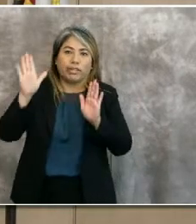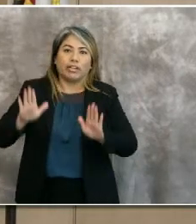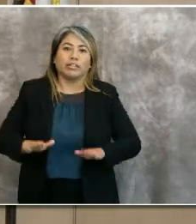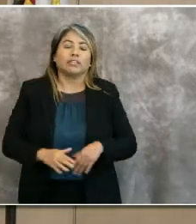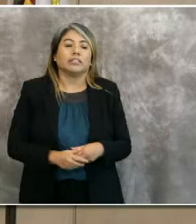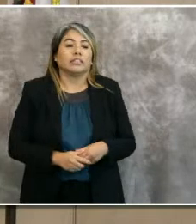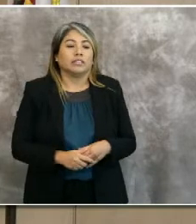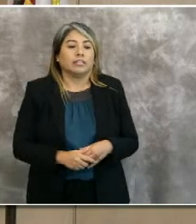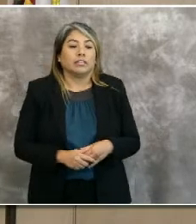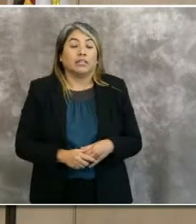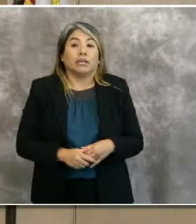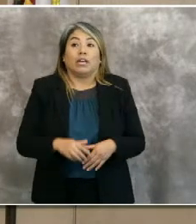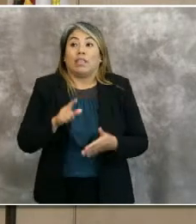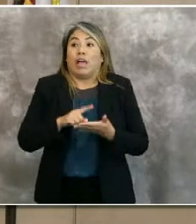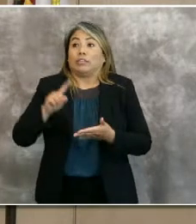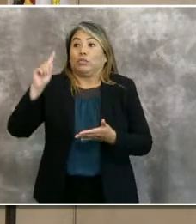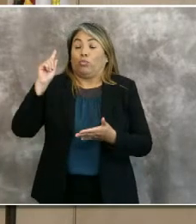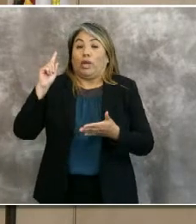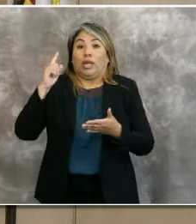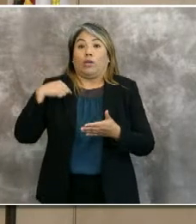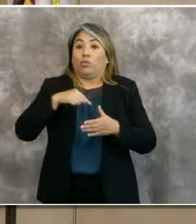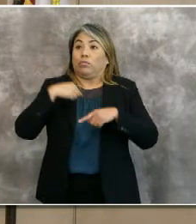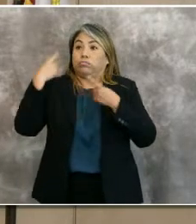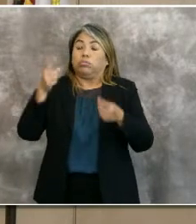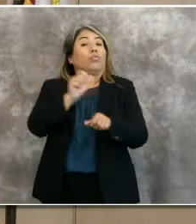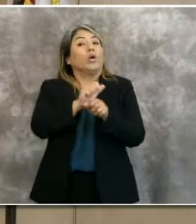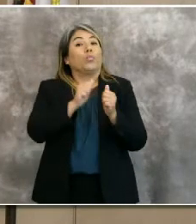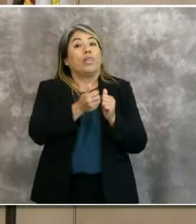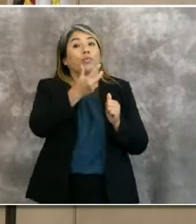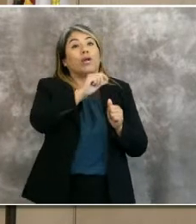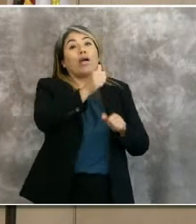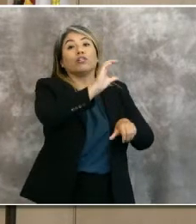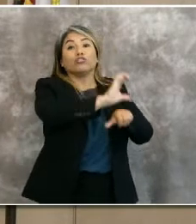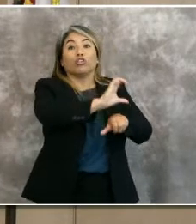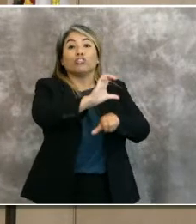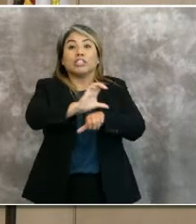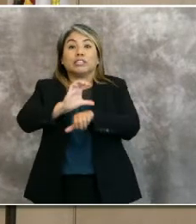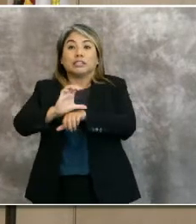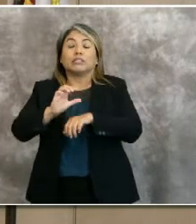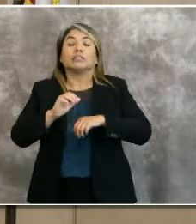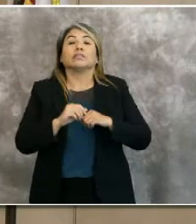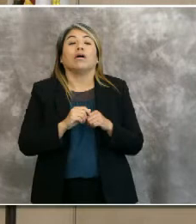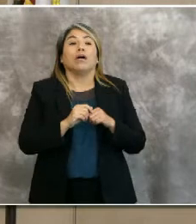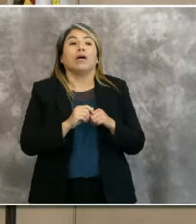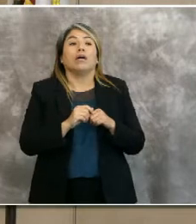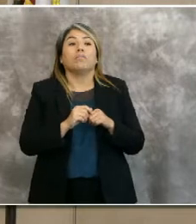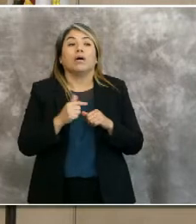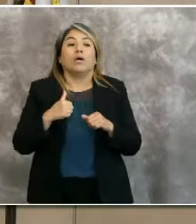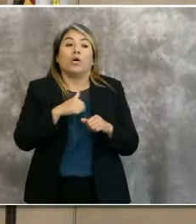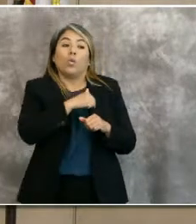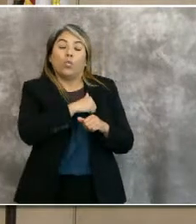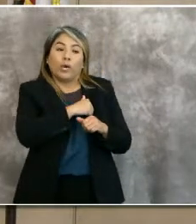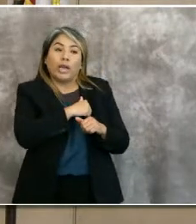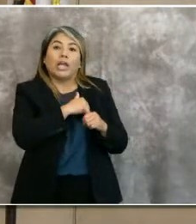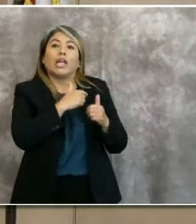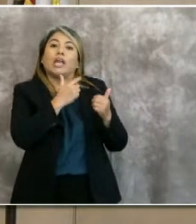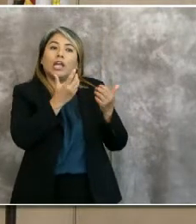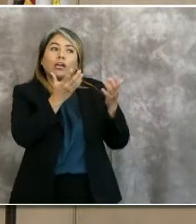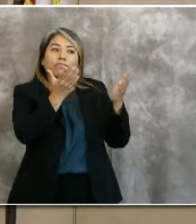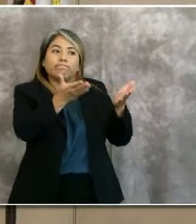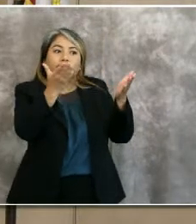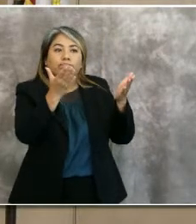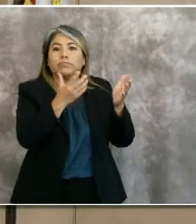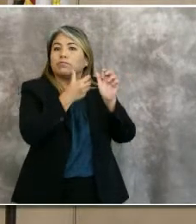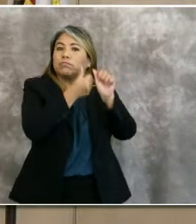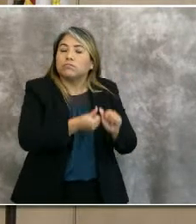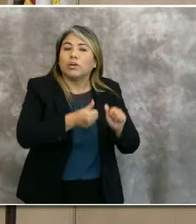From last week, we've actually been working with 3 other churches and getting them to comply with